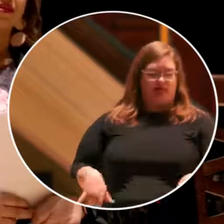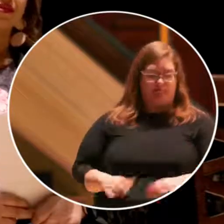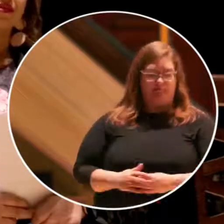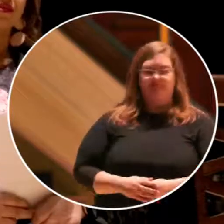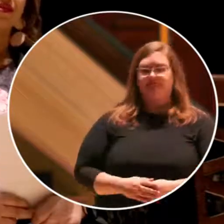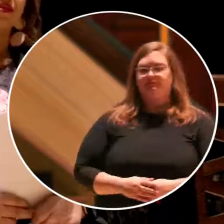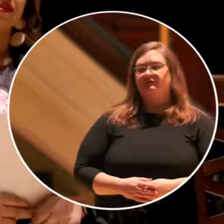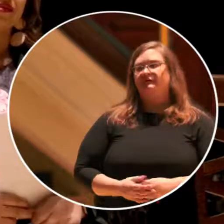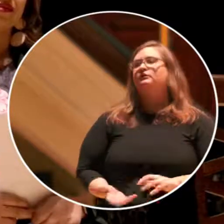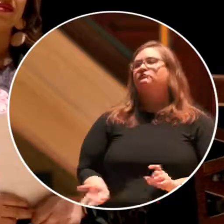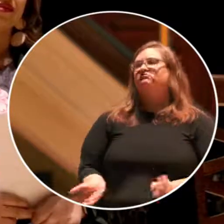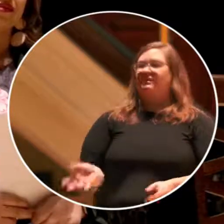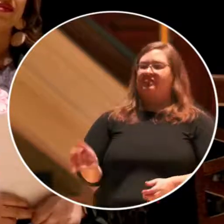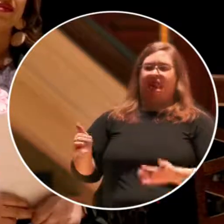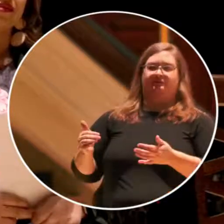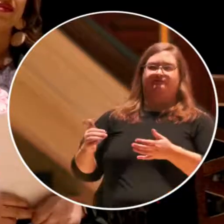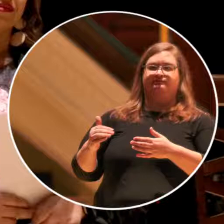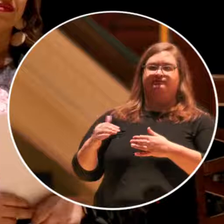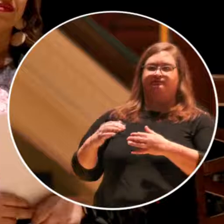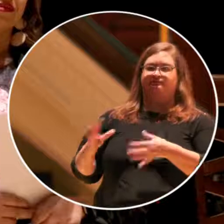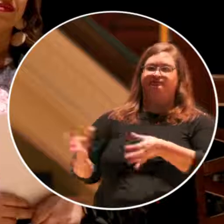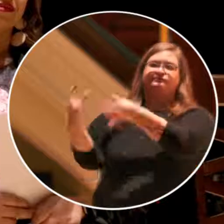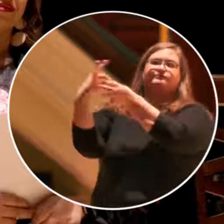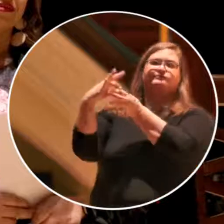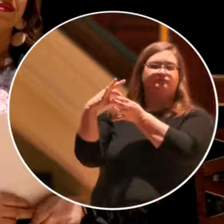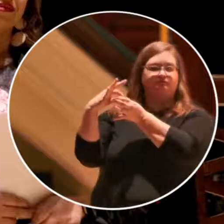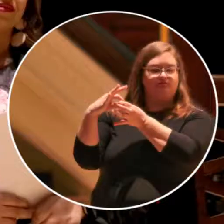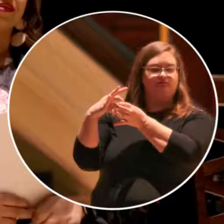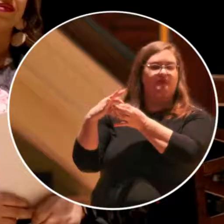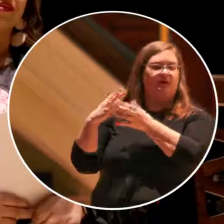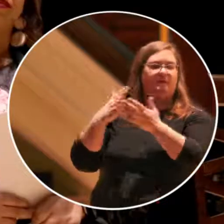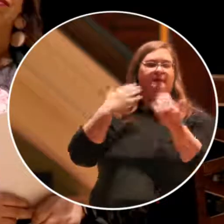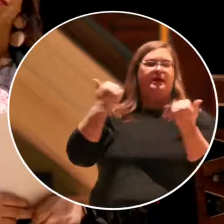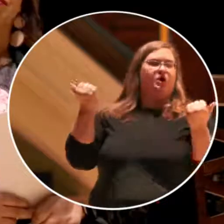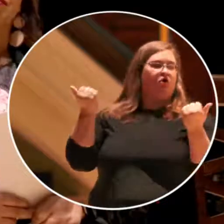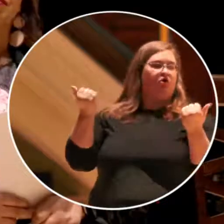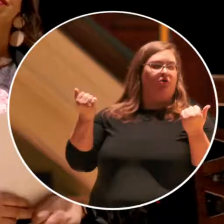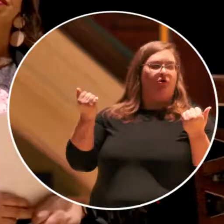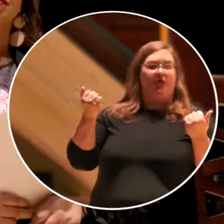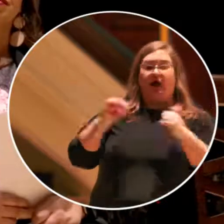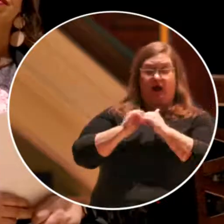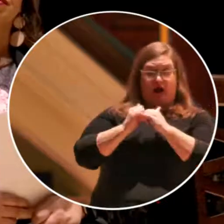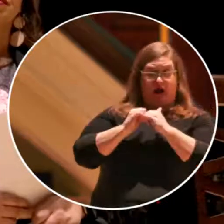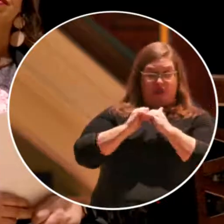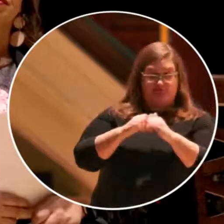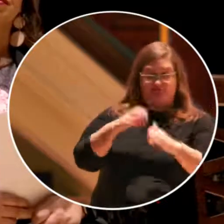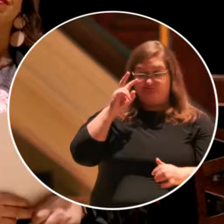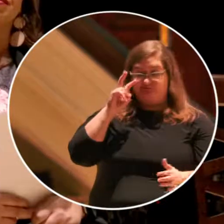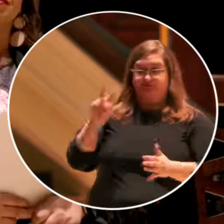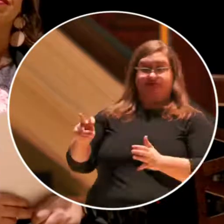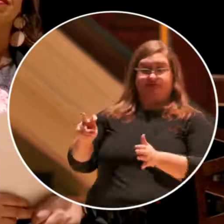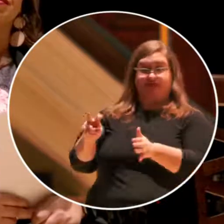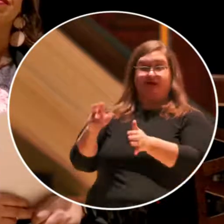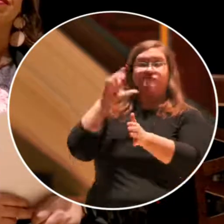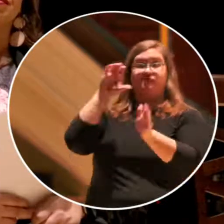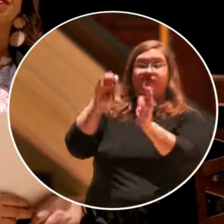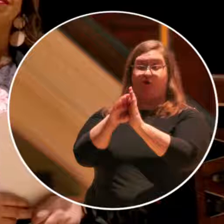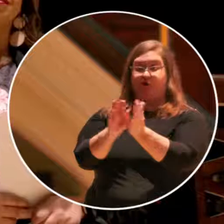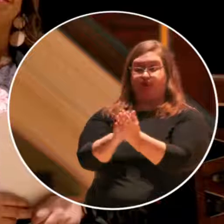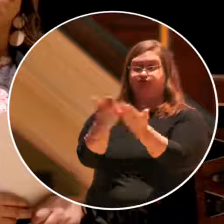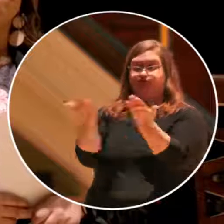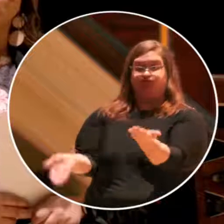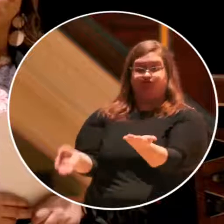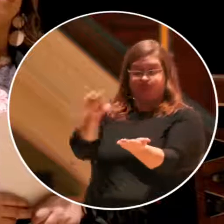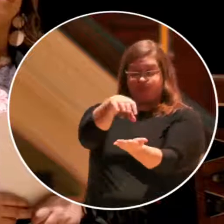through, of all things, a stack of 27 photo albums buried in her bedroom